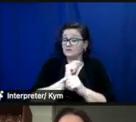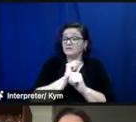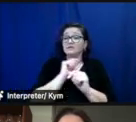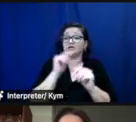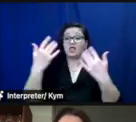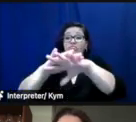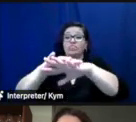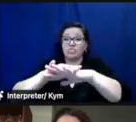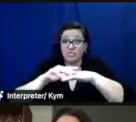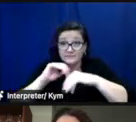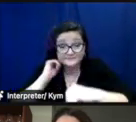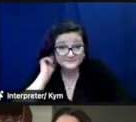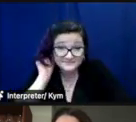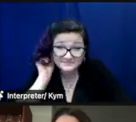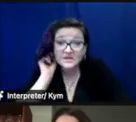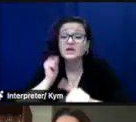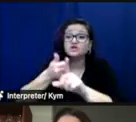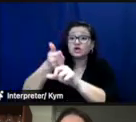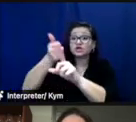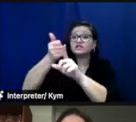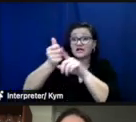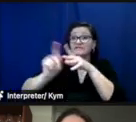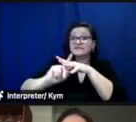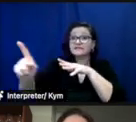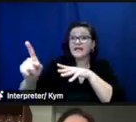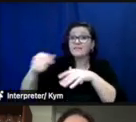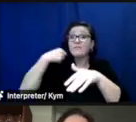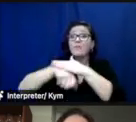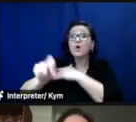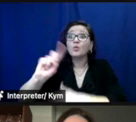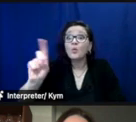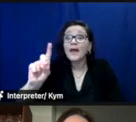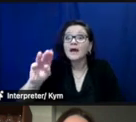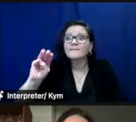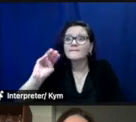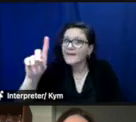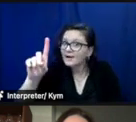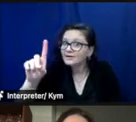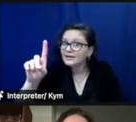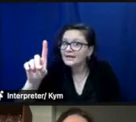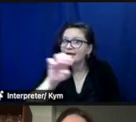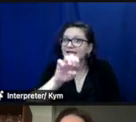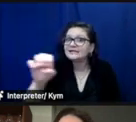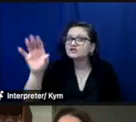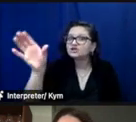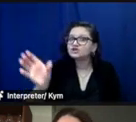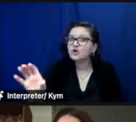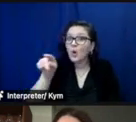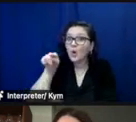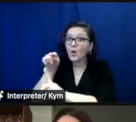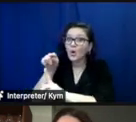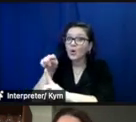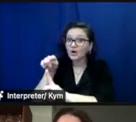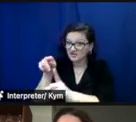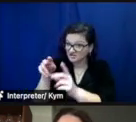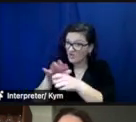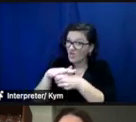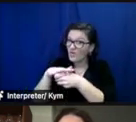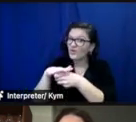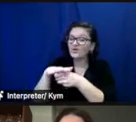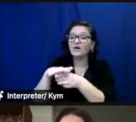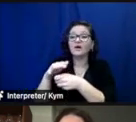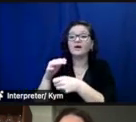she escaped slavery herself. She was born out in Maryland, right on the Eastern Shore here, right? So she was very local, and she